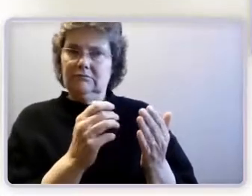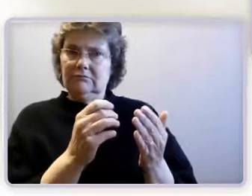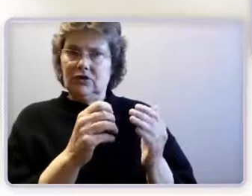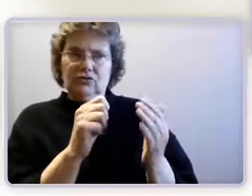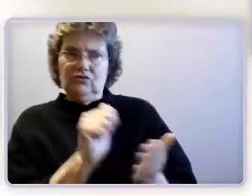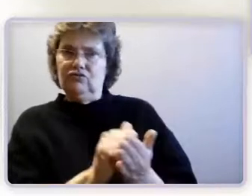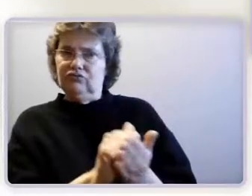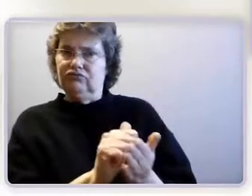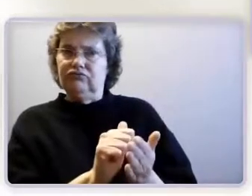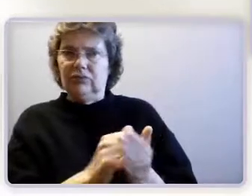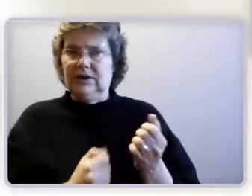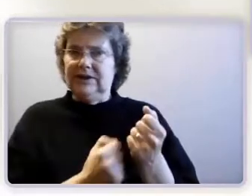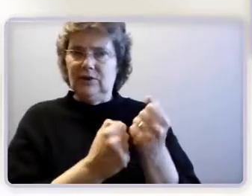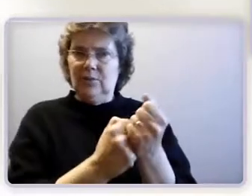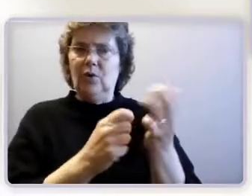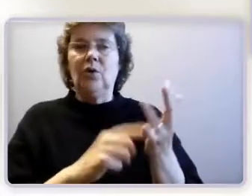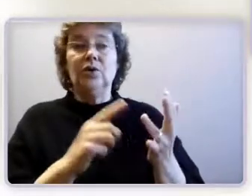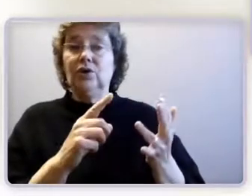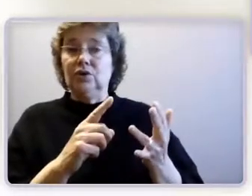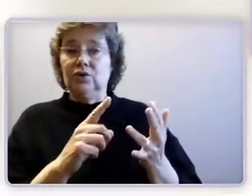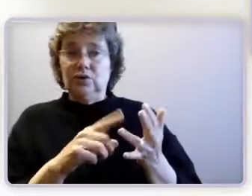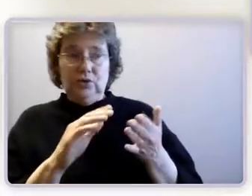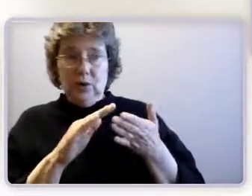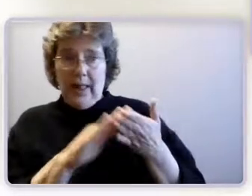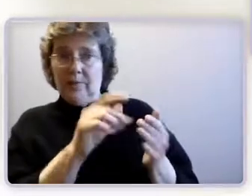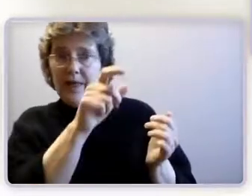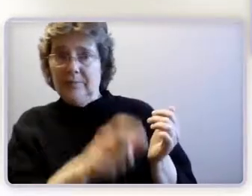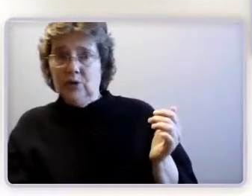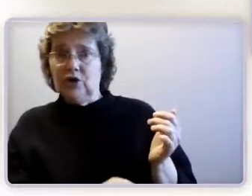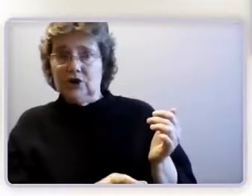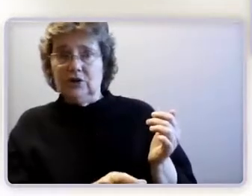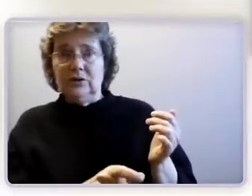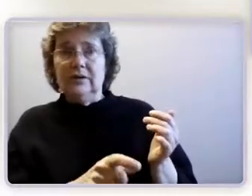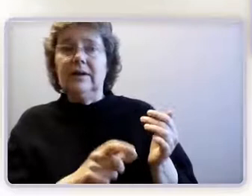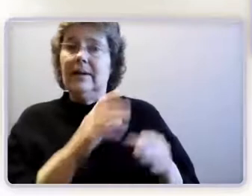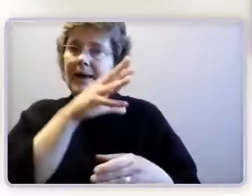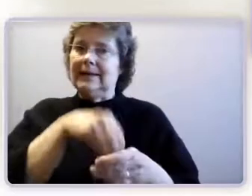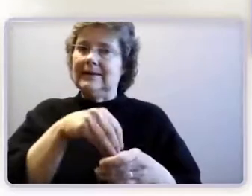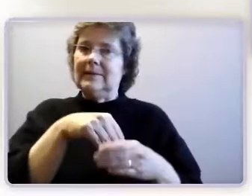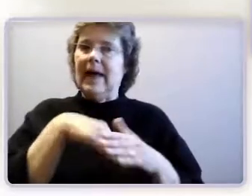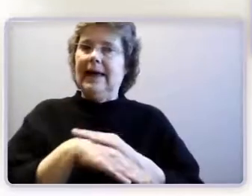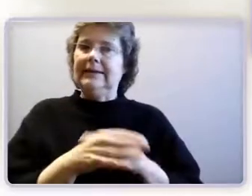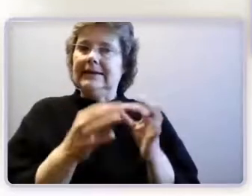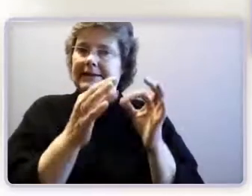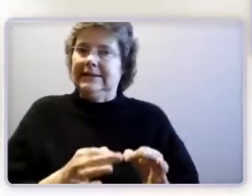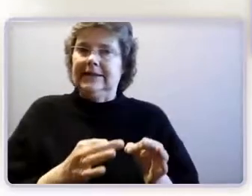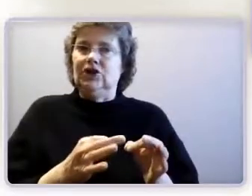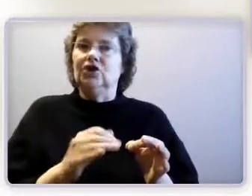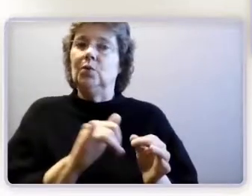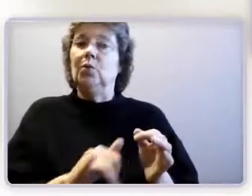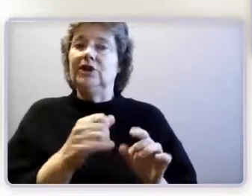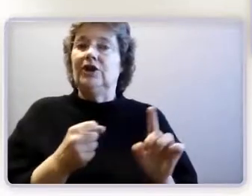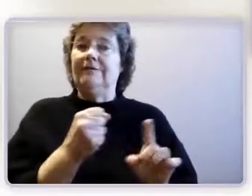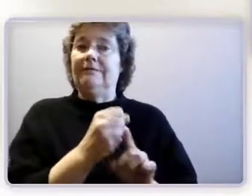as practicable in the circumstances, to make and participate in decisions affecting the person, and to express the person's will